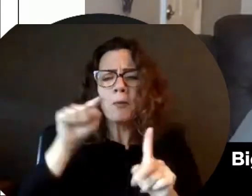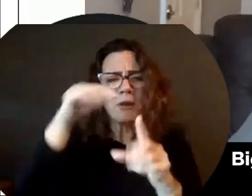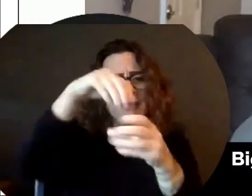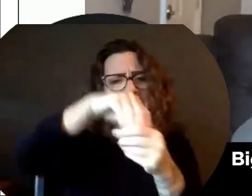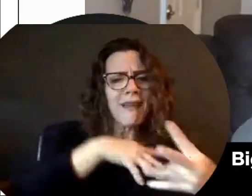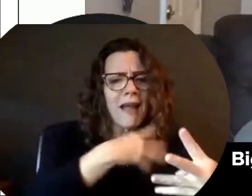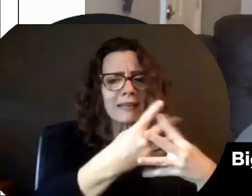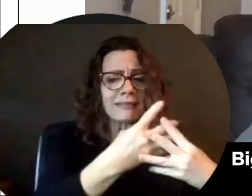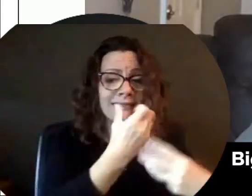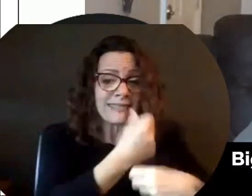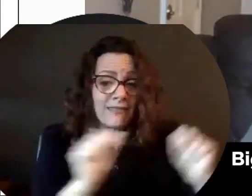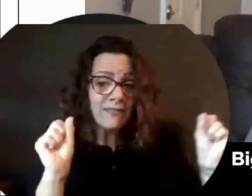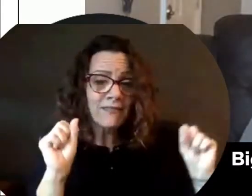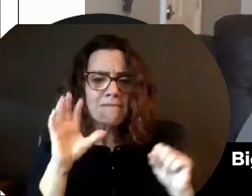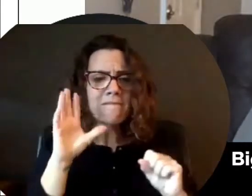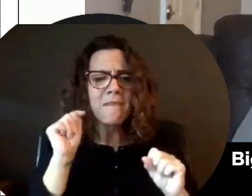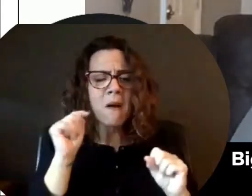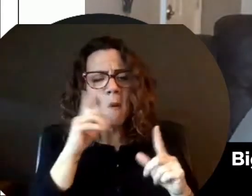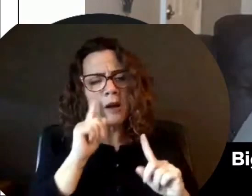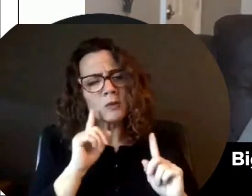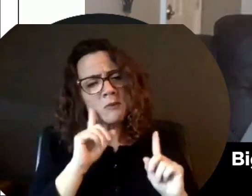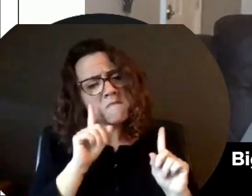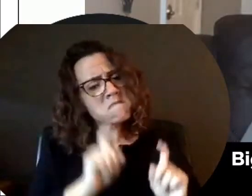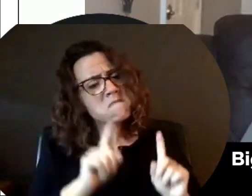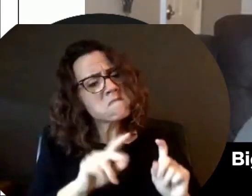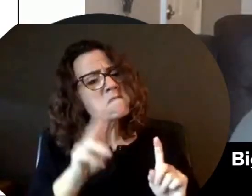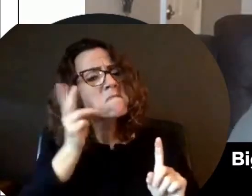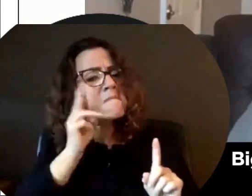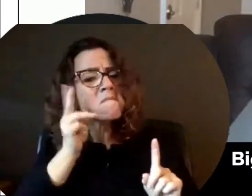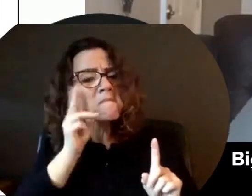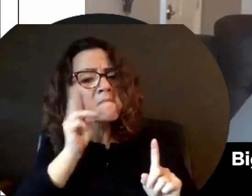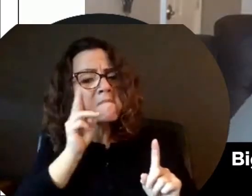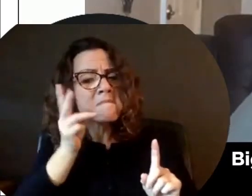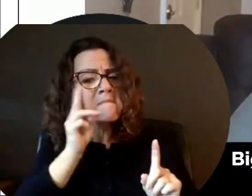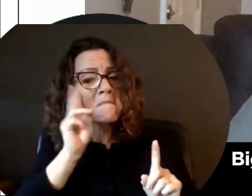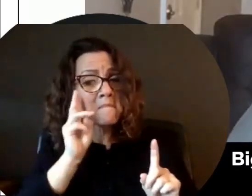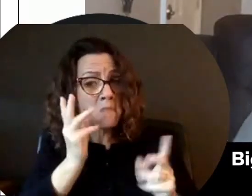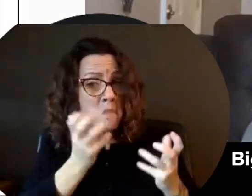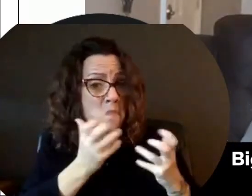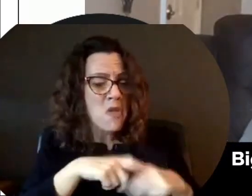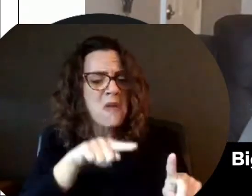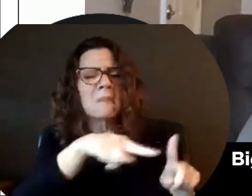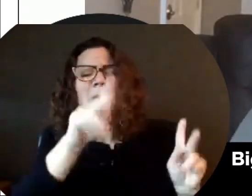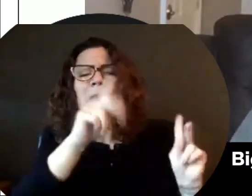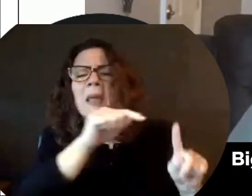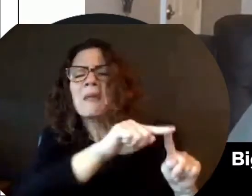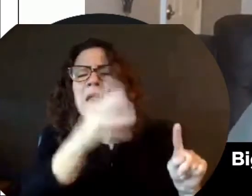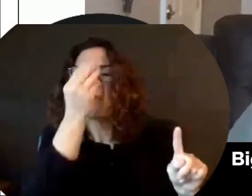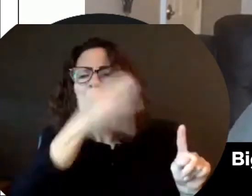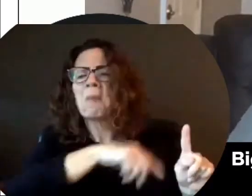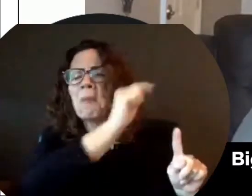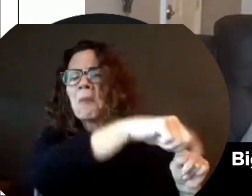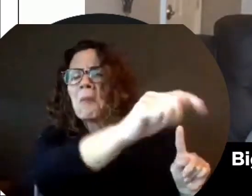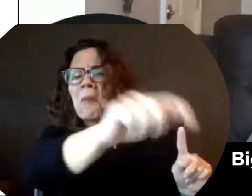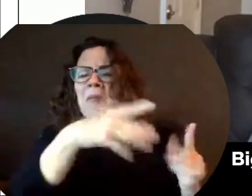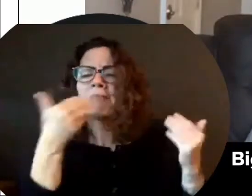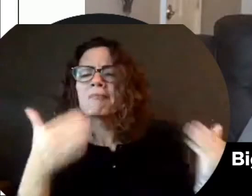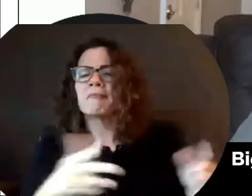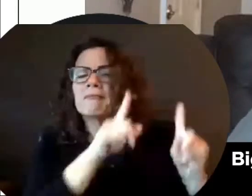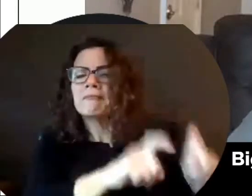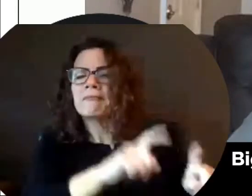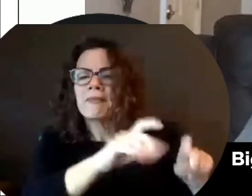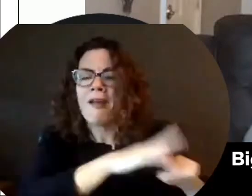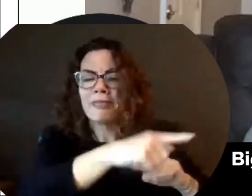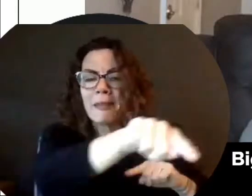subjects that nobody's going to care about. And then at the same moment, they were not giving people masks or providing the